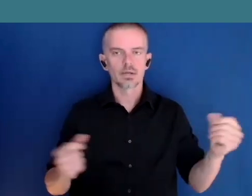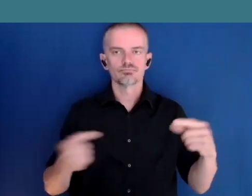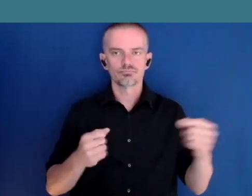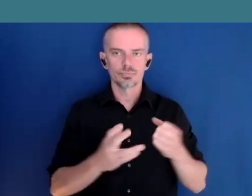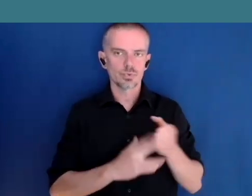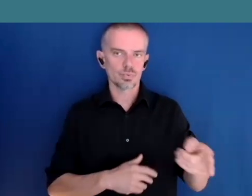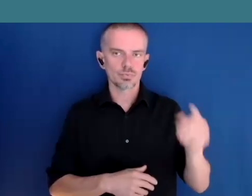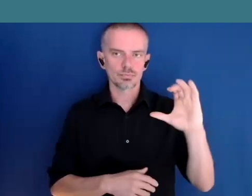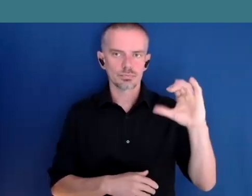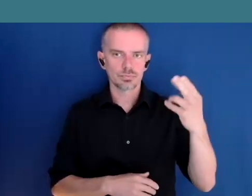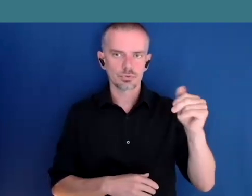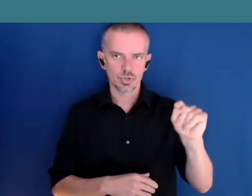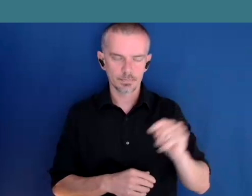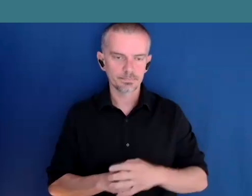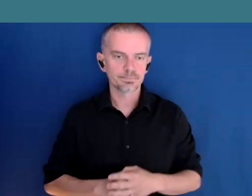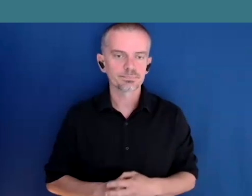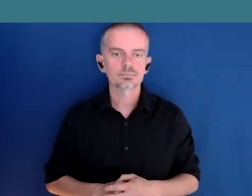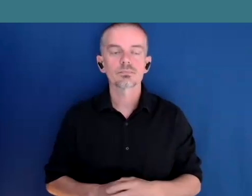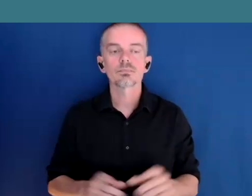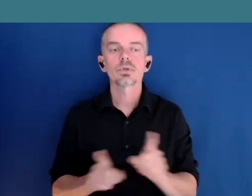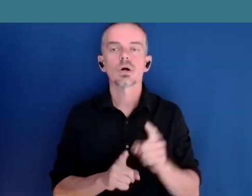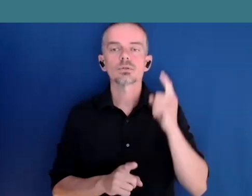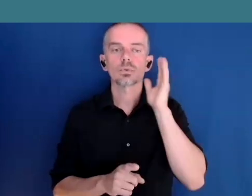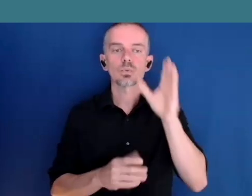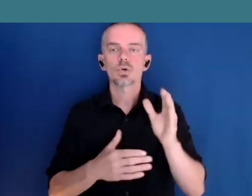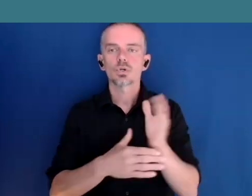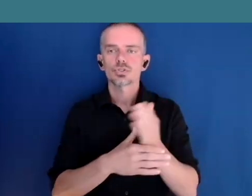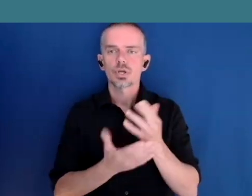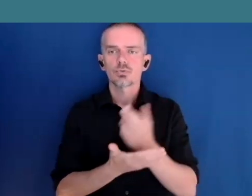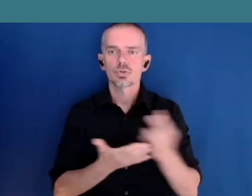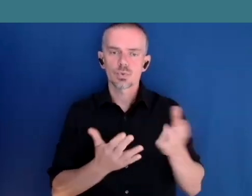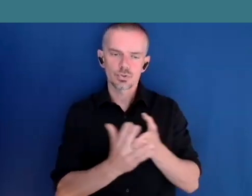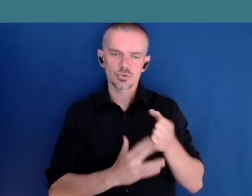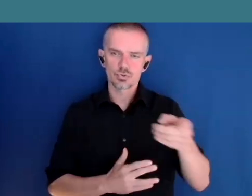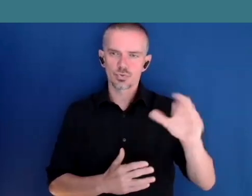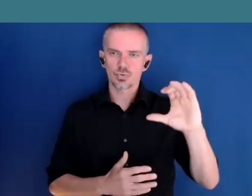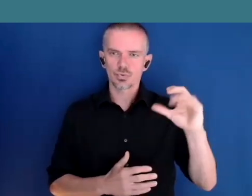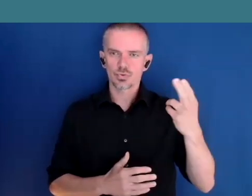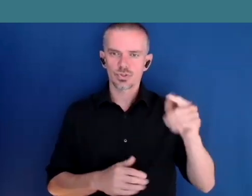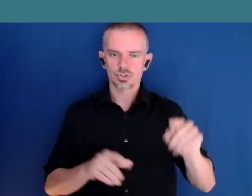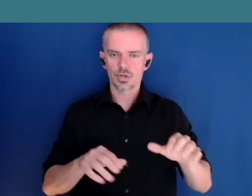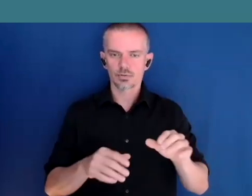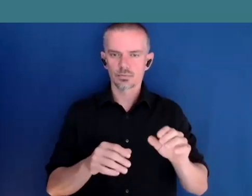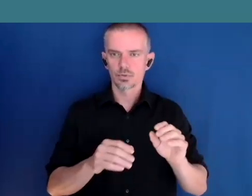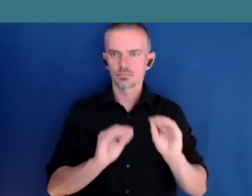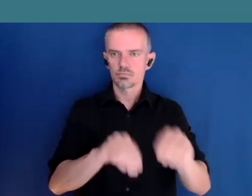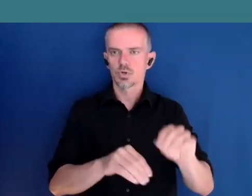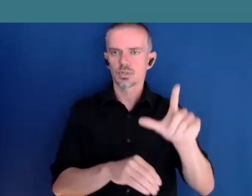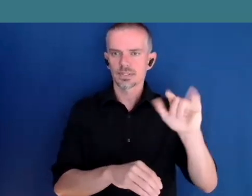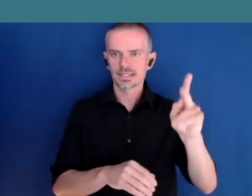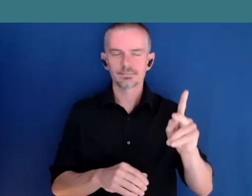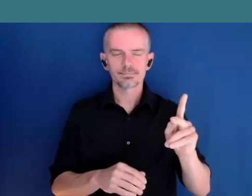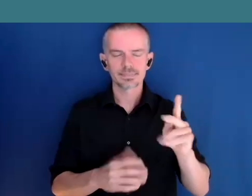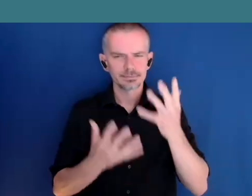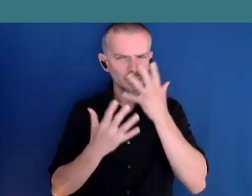box. We will also be sharing resources out via the chat. And unfortunately, we learned that we can't do copy